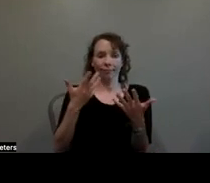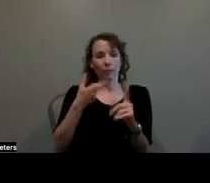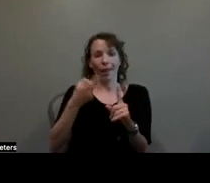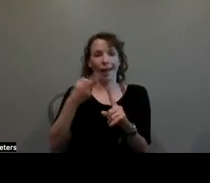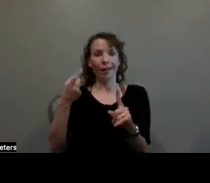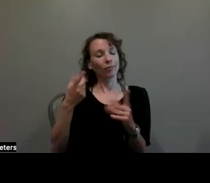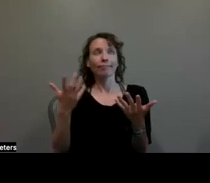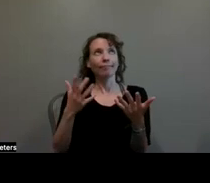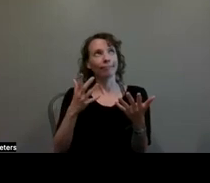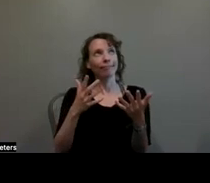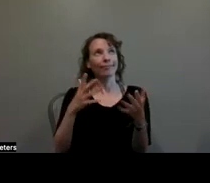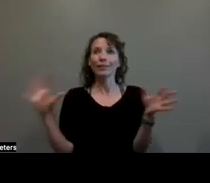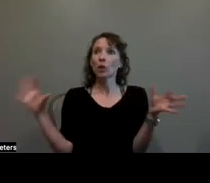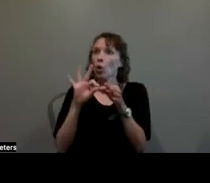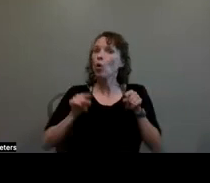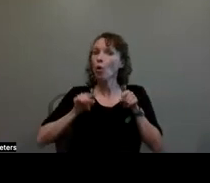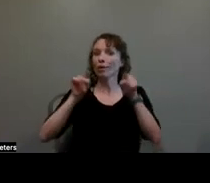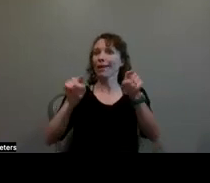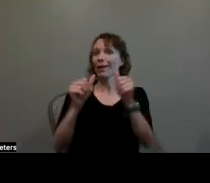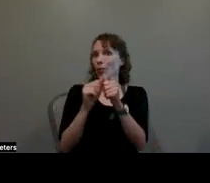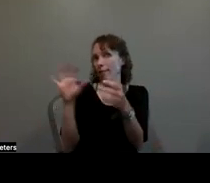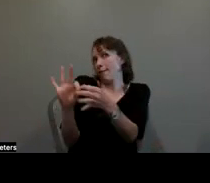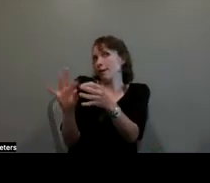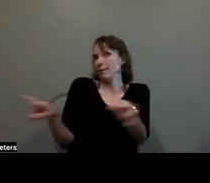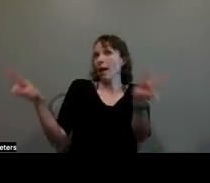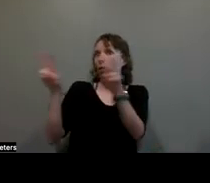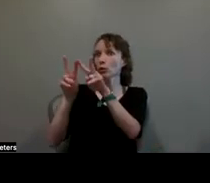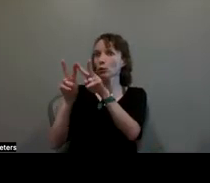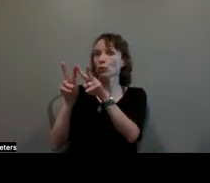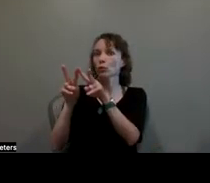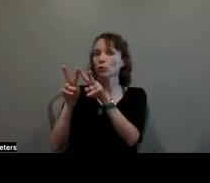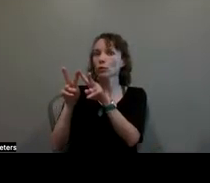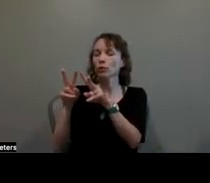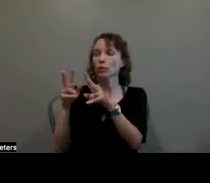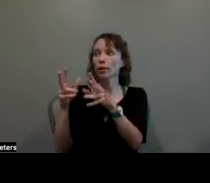they're correlated with fitness values that